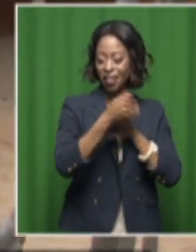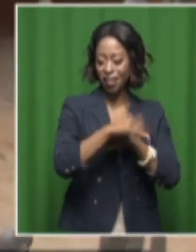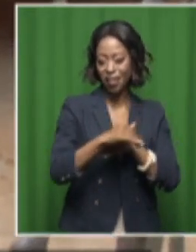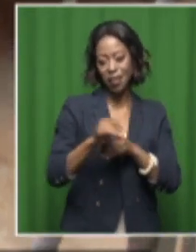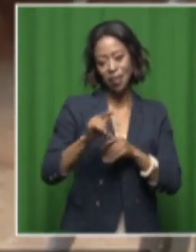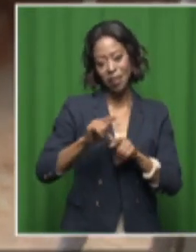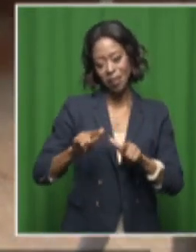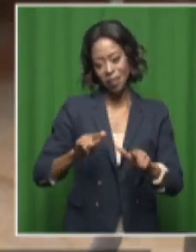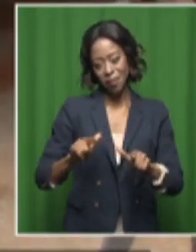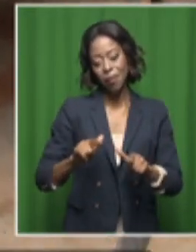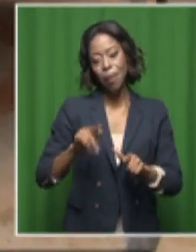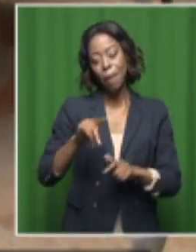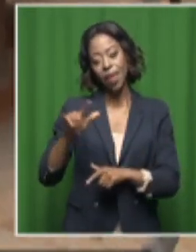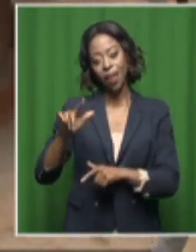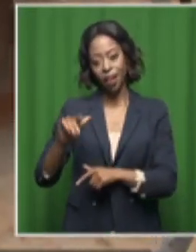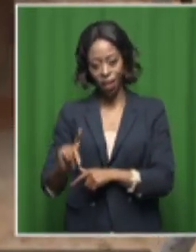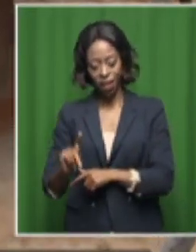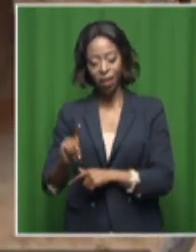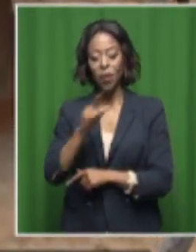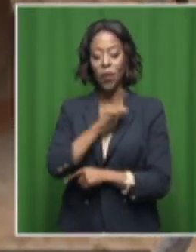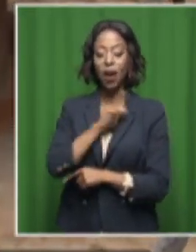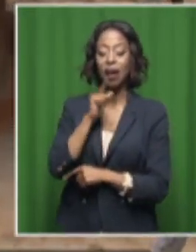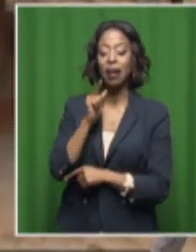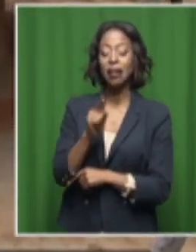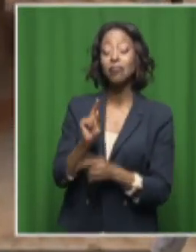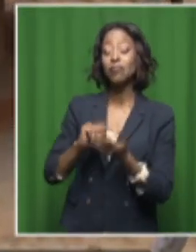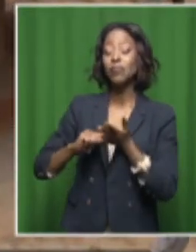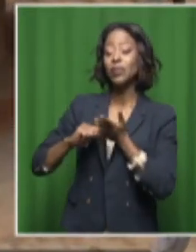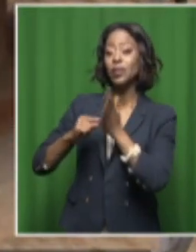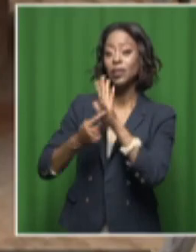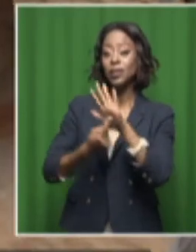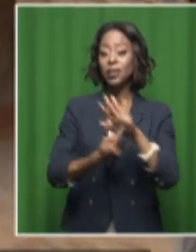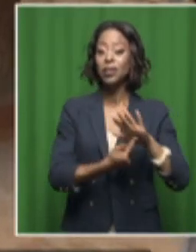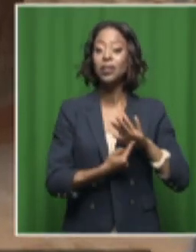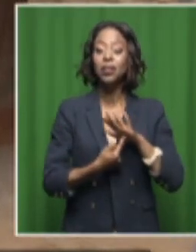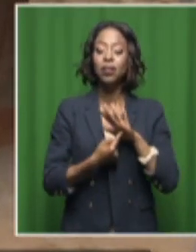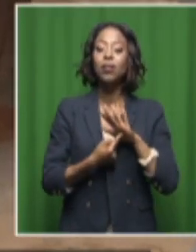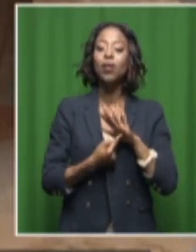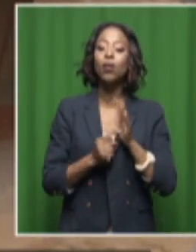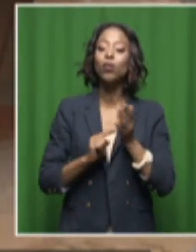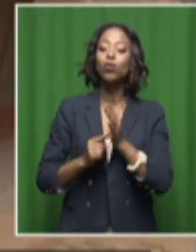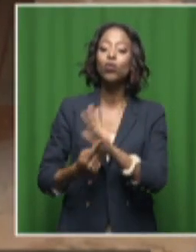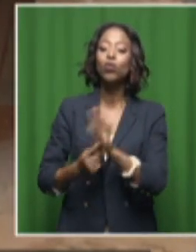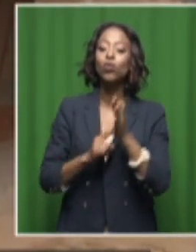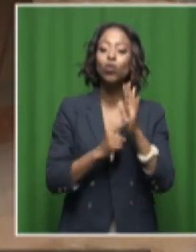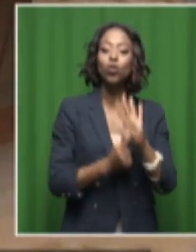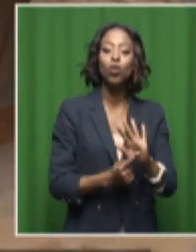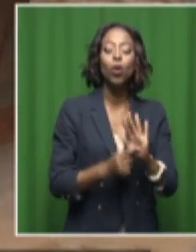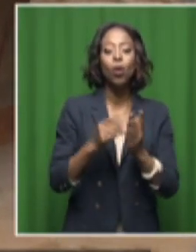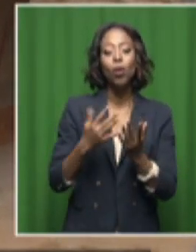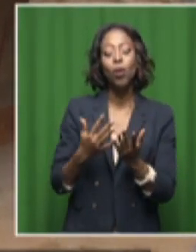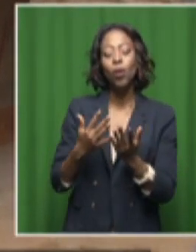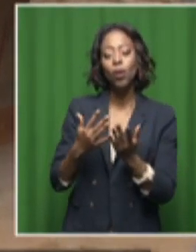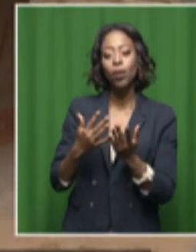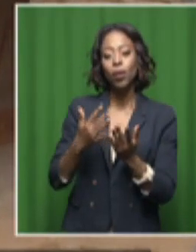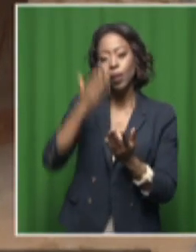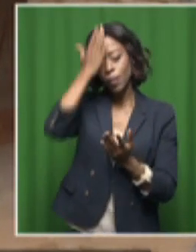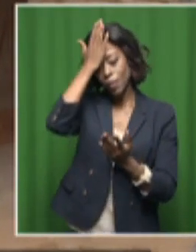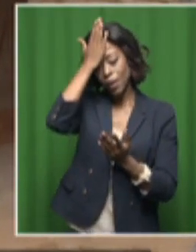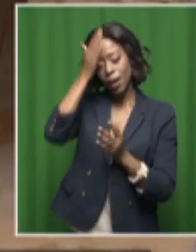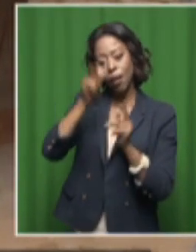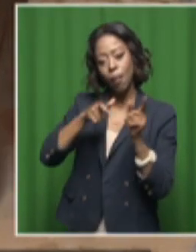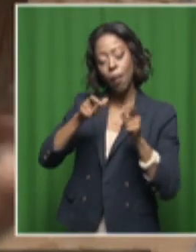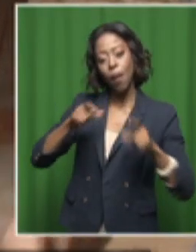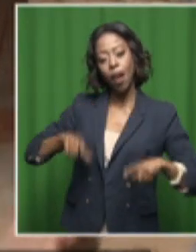into Polokwane, where this museum is, showcasing how the Bapedi people had